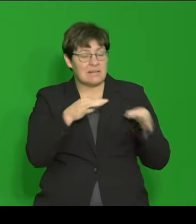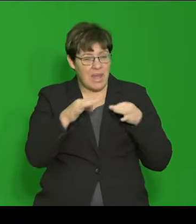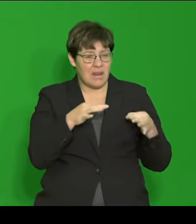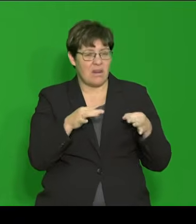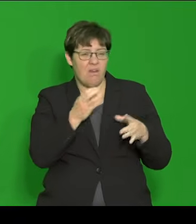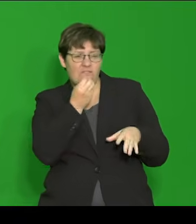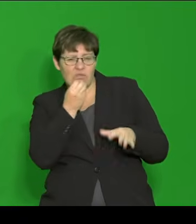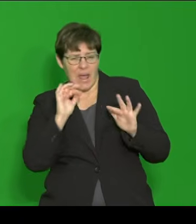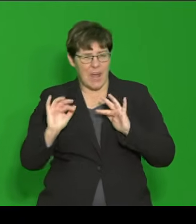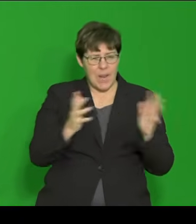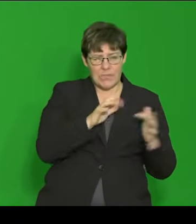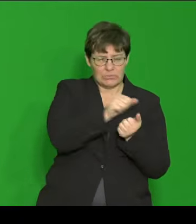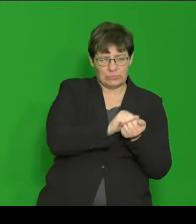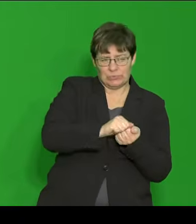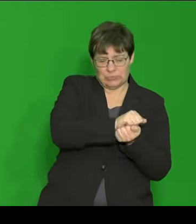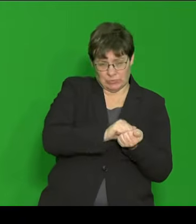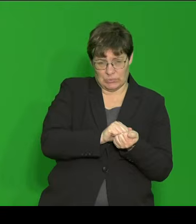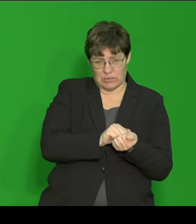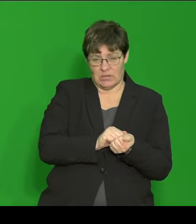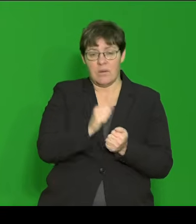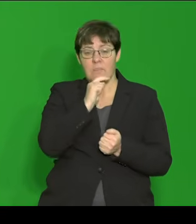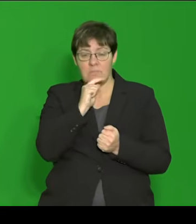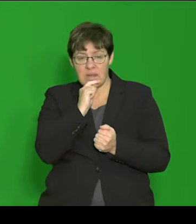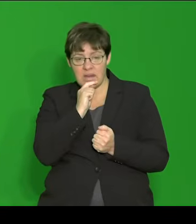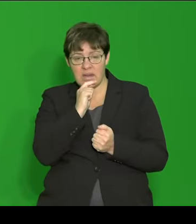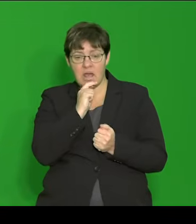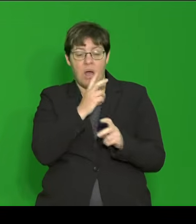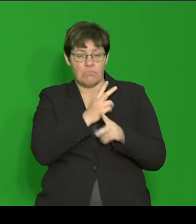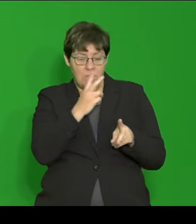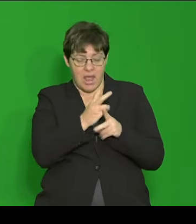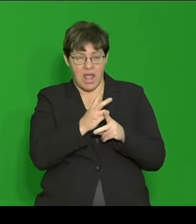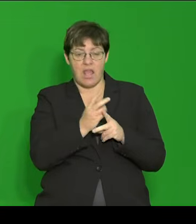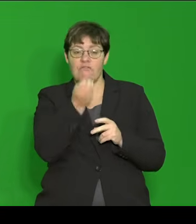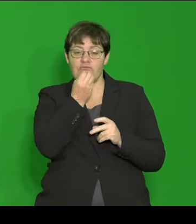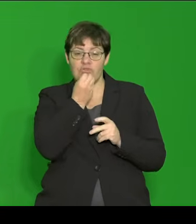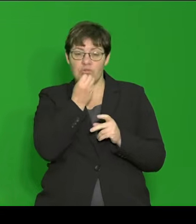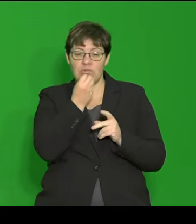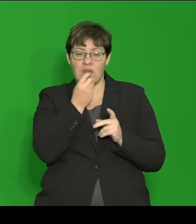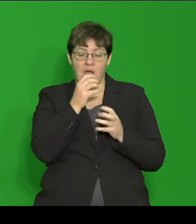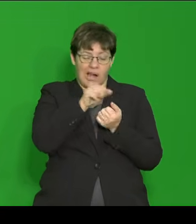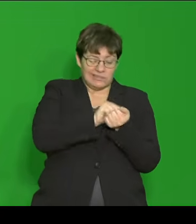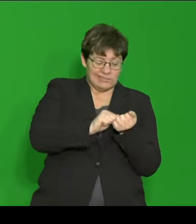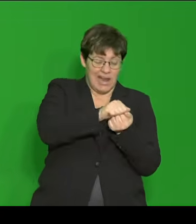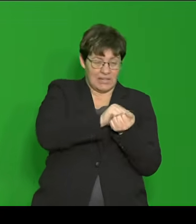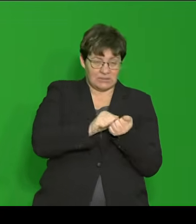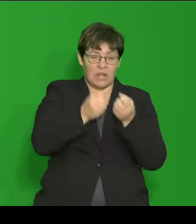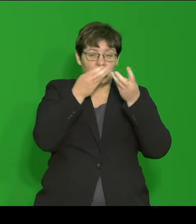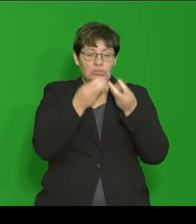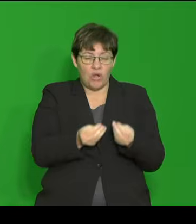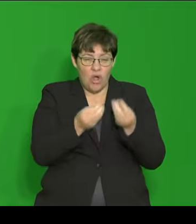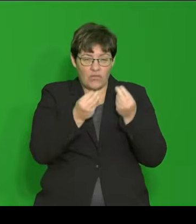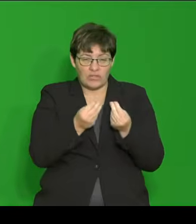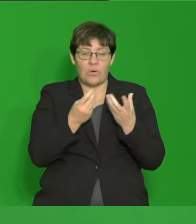chewing. And that prepares the food into a ball of a ball that is softened